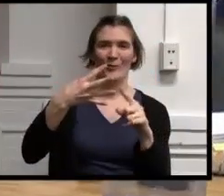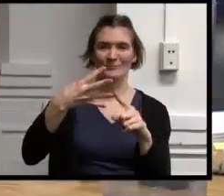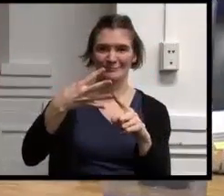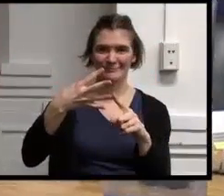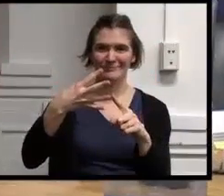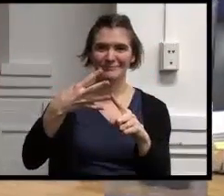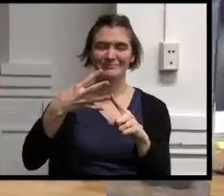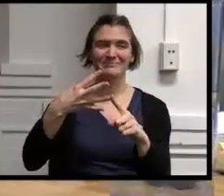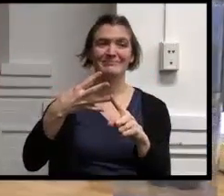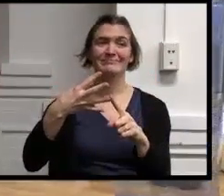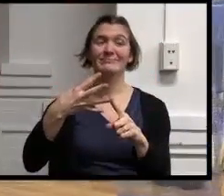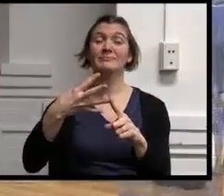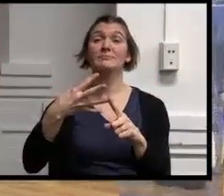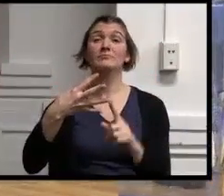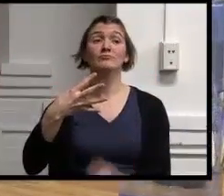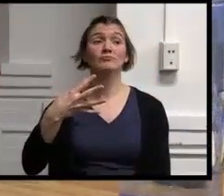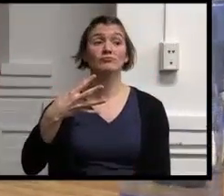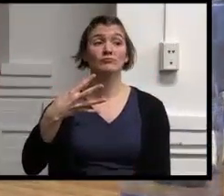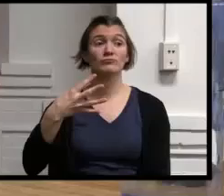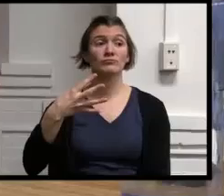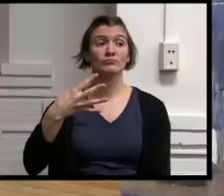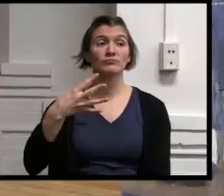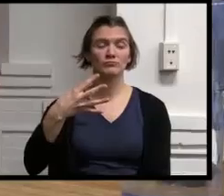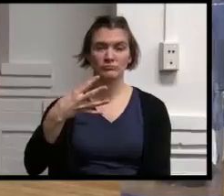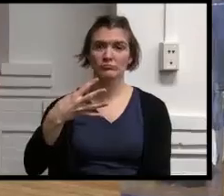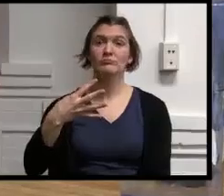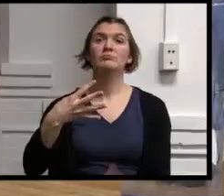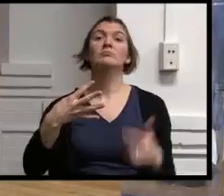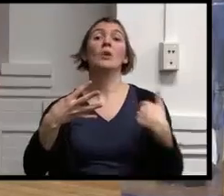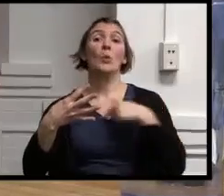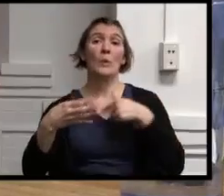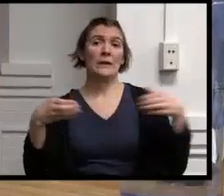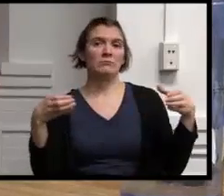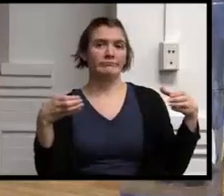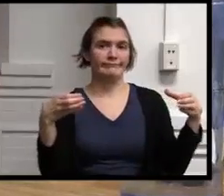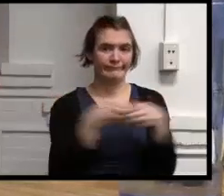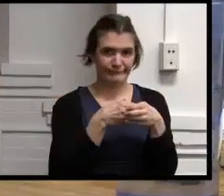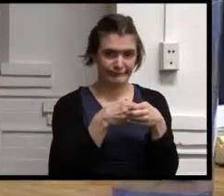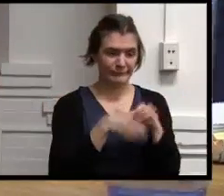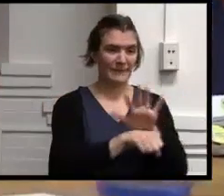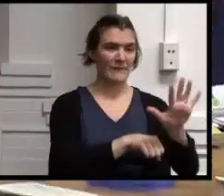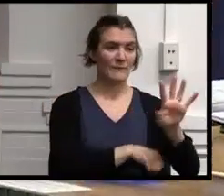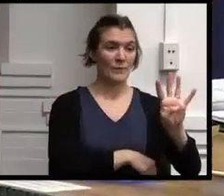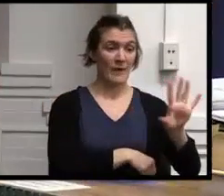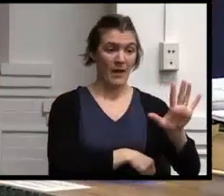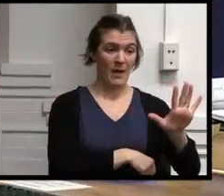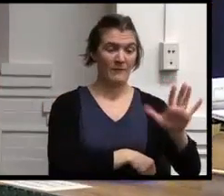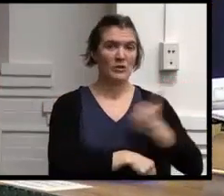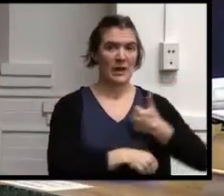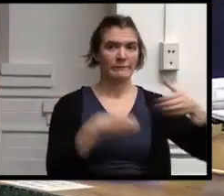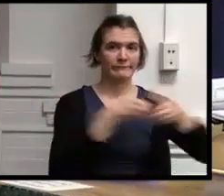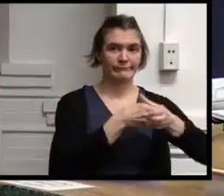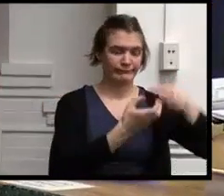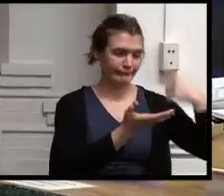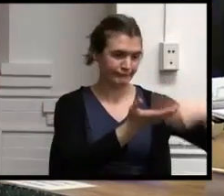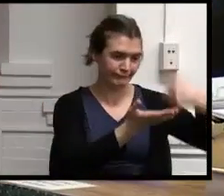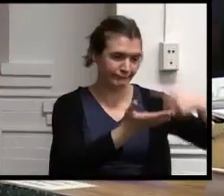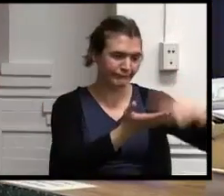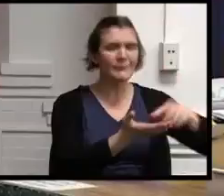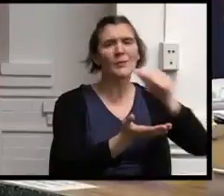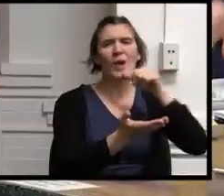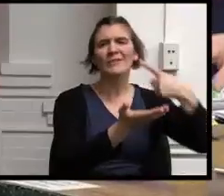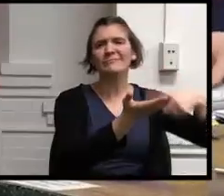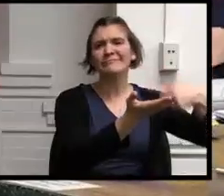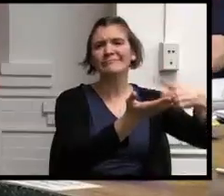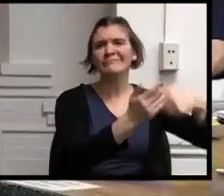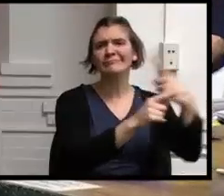Brattleboro Selectboard meeting. We convened the meeting at 5:45 and went